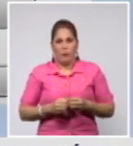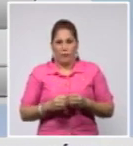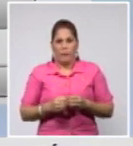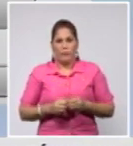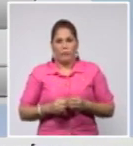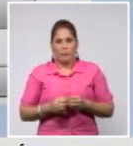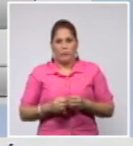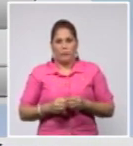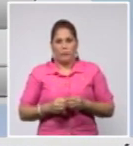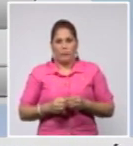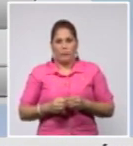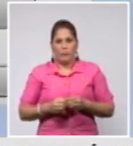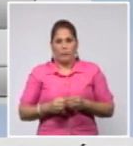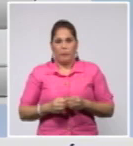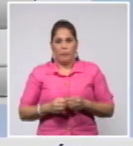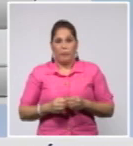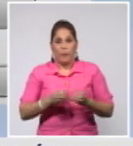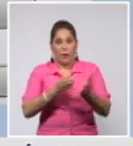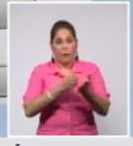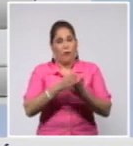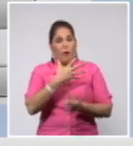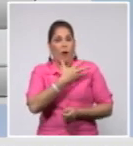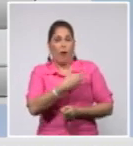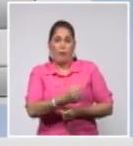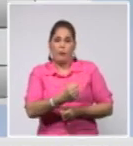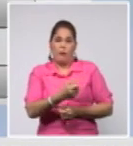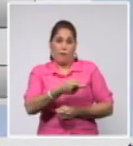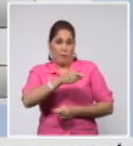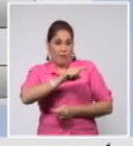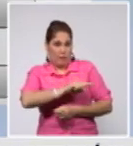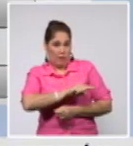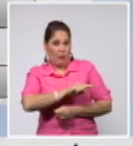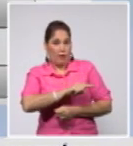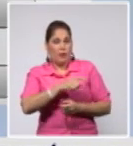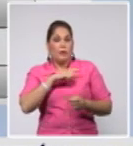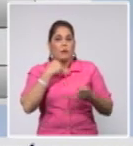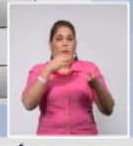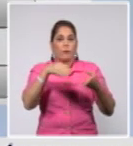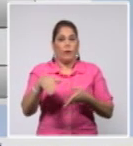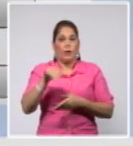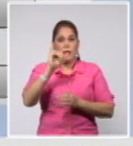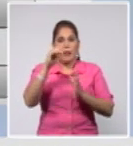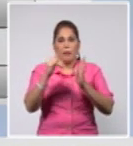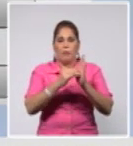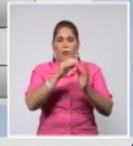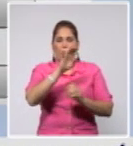6,451 people died of the virus worldwide, for a total of